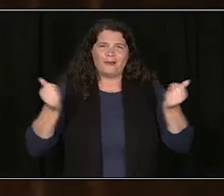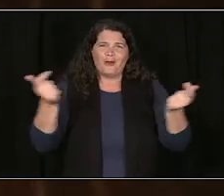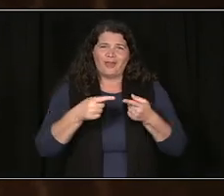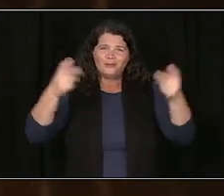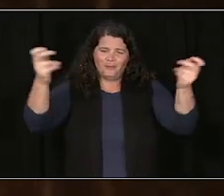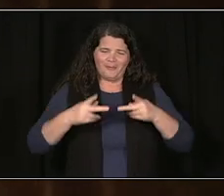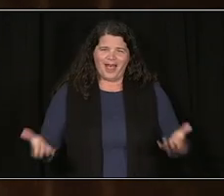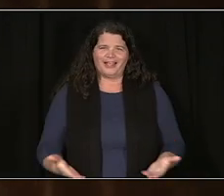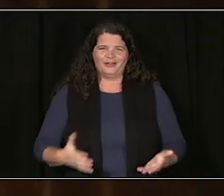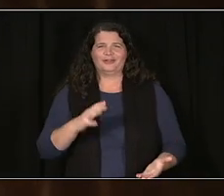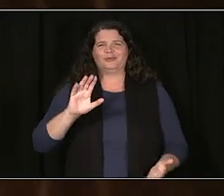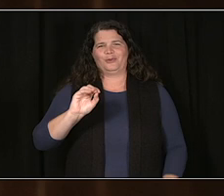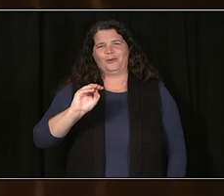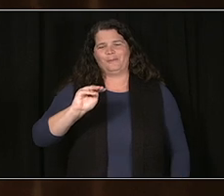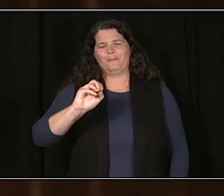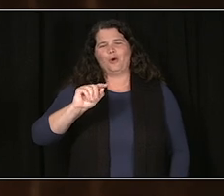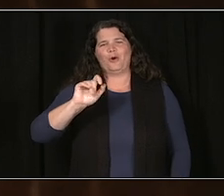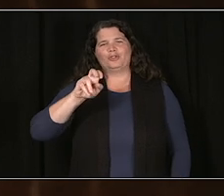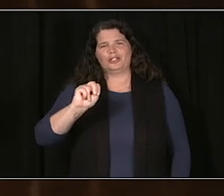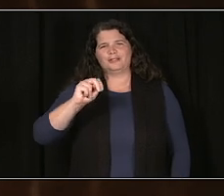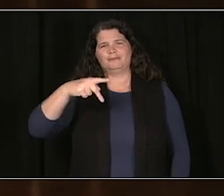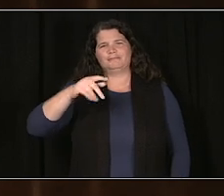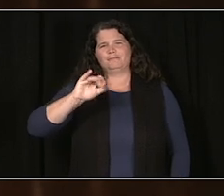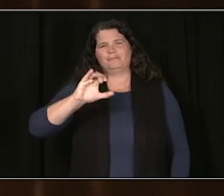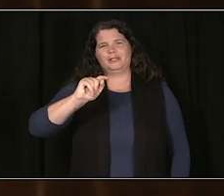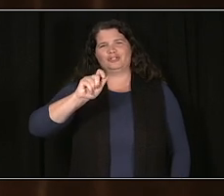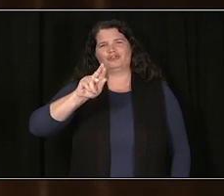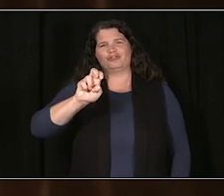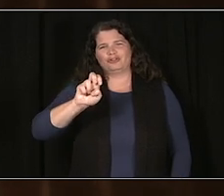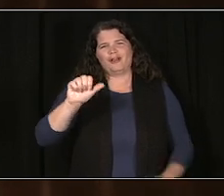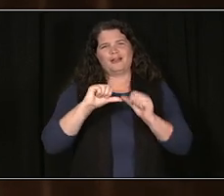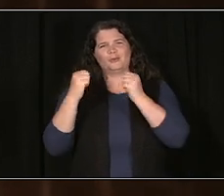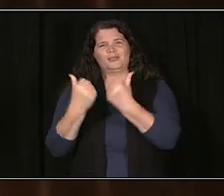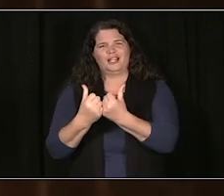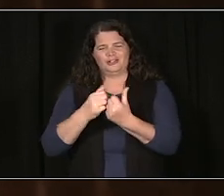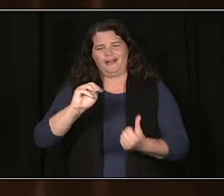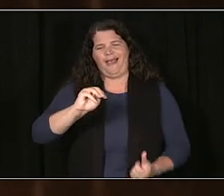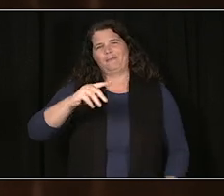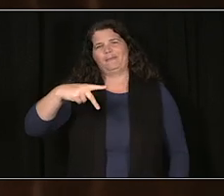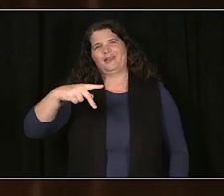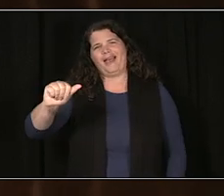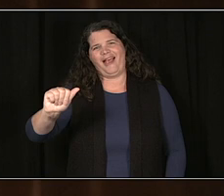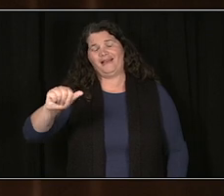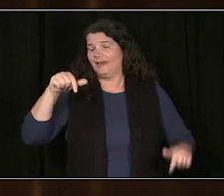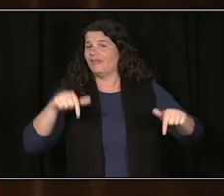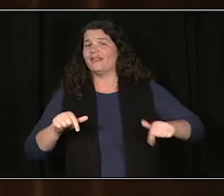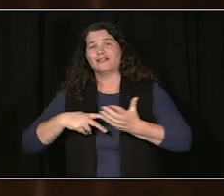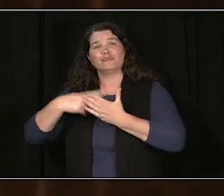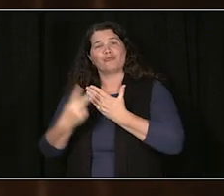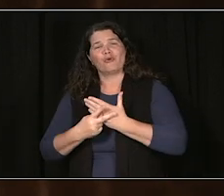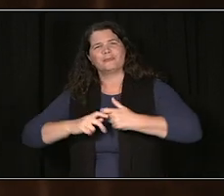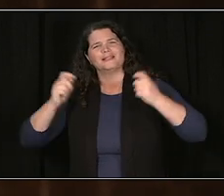everyone. I want to welcome you all to the MPA for this important program, celebrating the power of women leaders